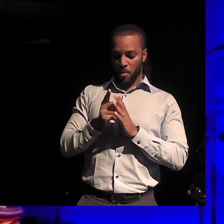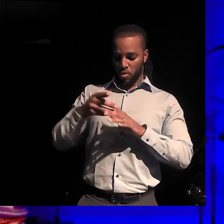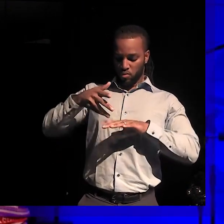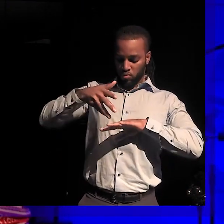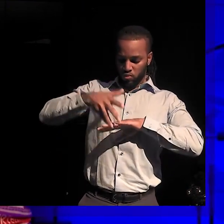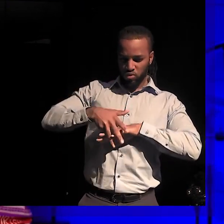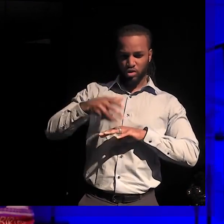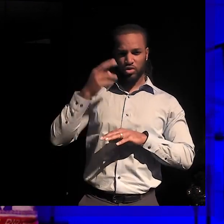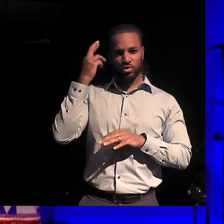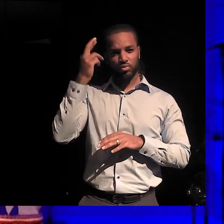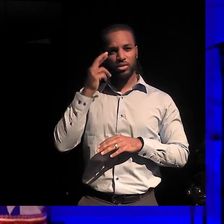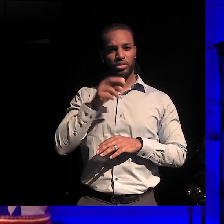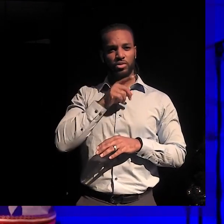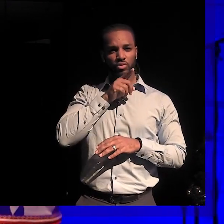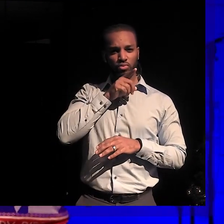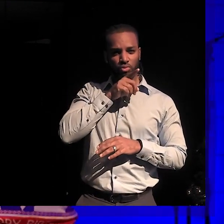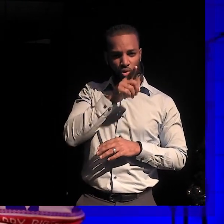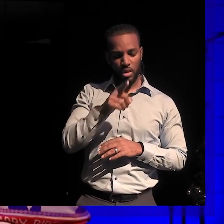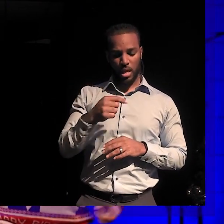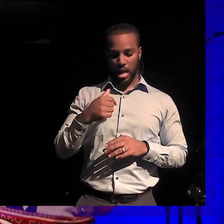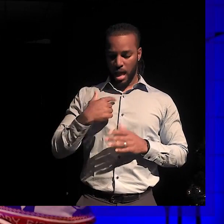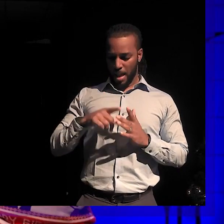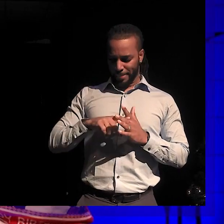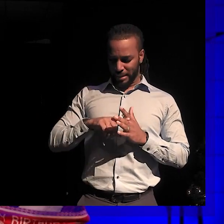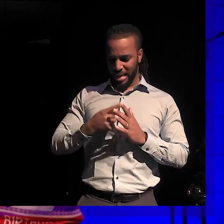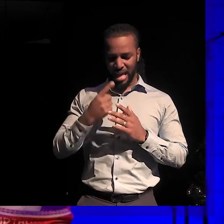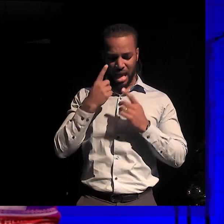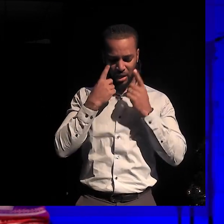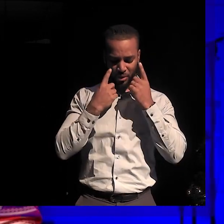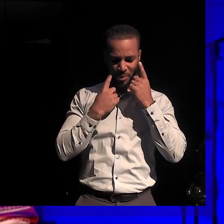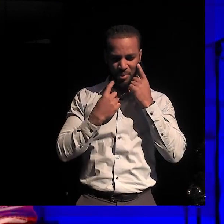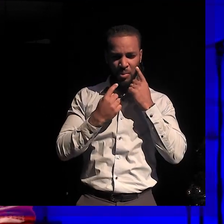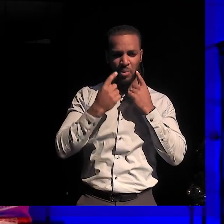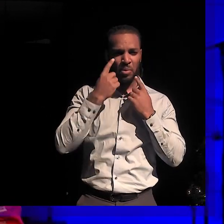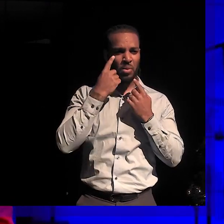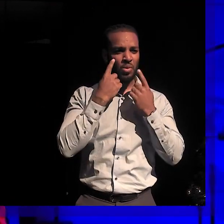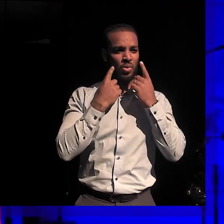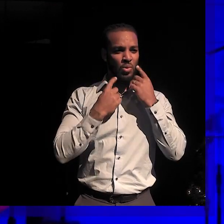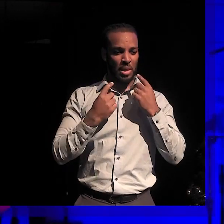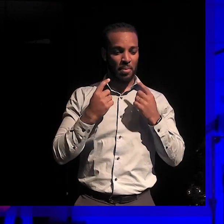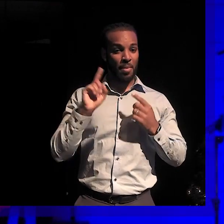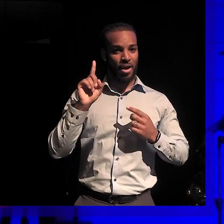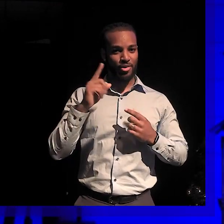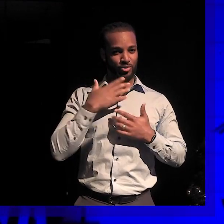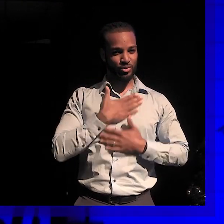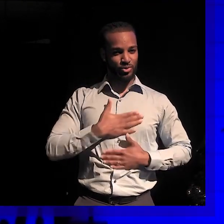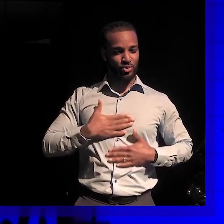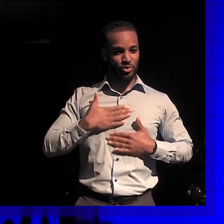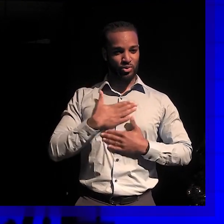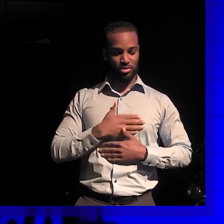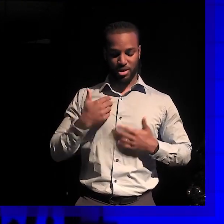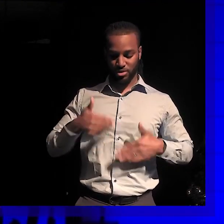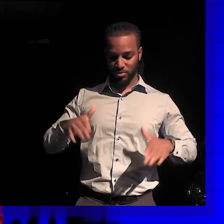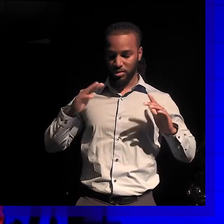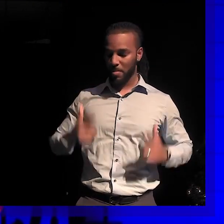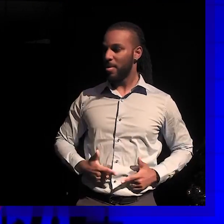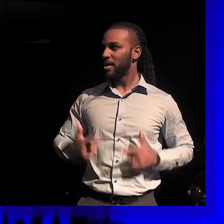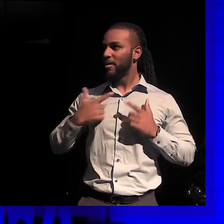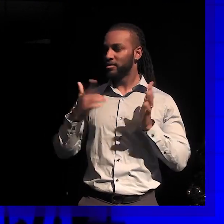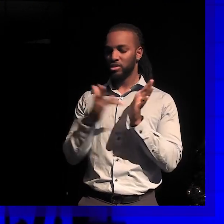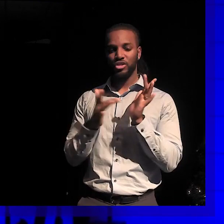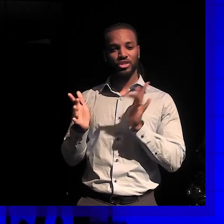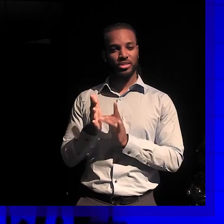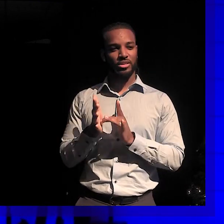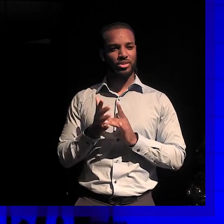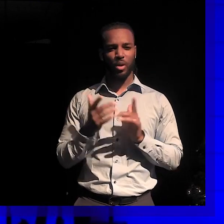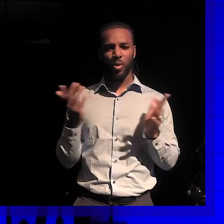reason and truth of the resurrection, and I began to weep tears of joy, and I gave my life to Jesus.